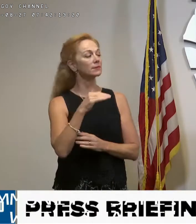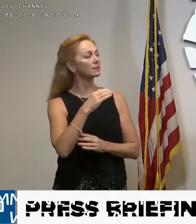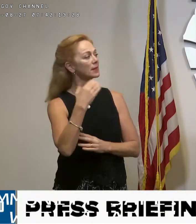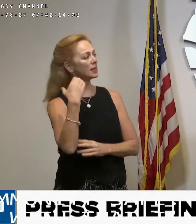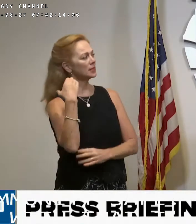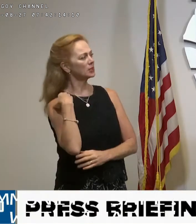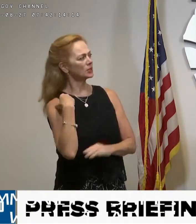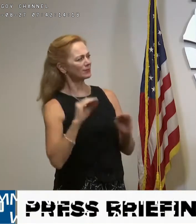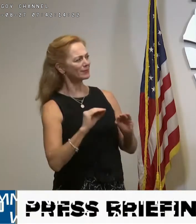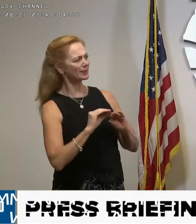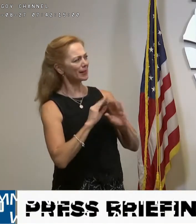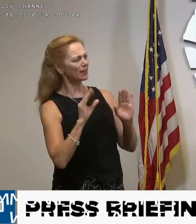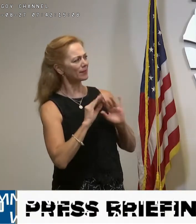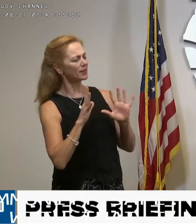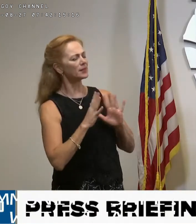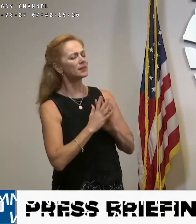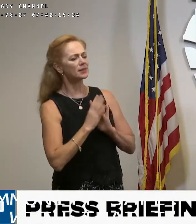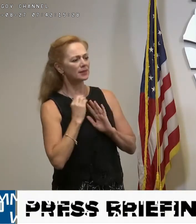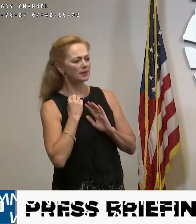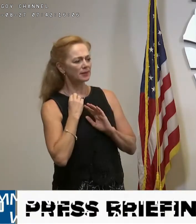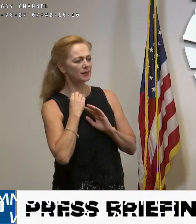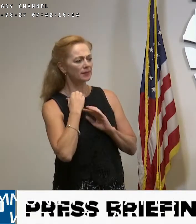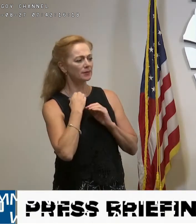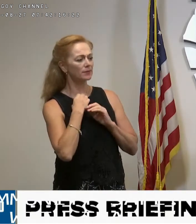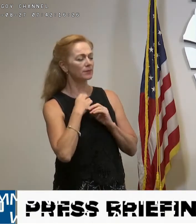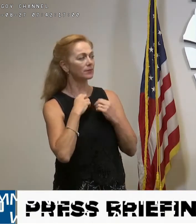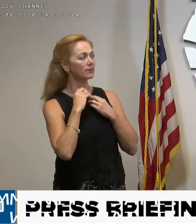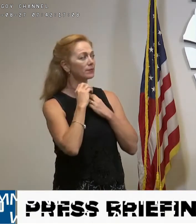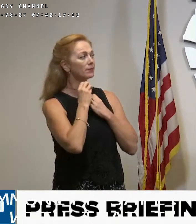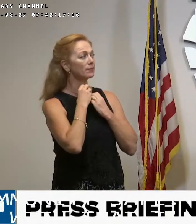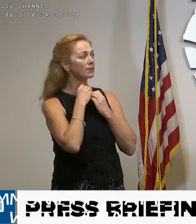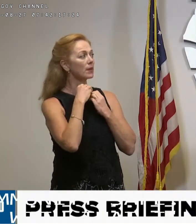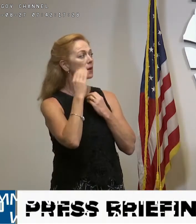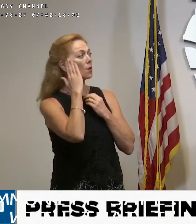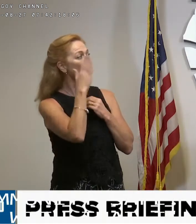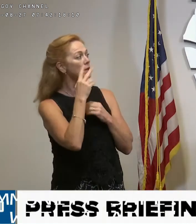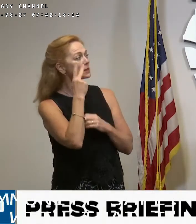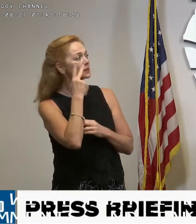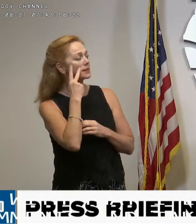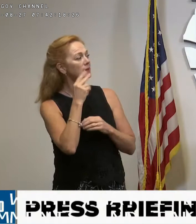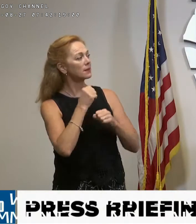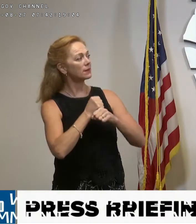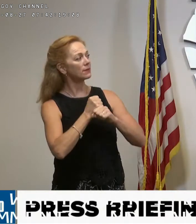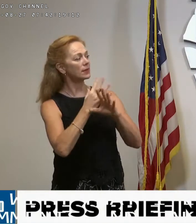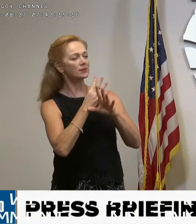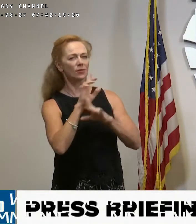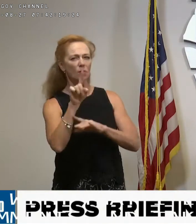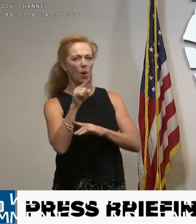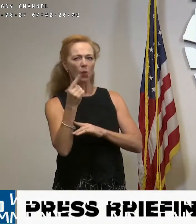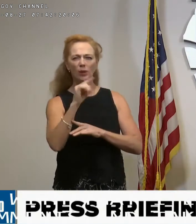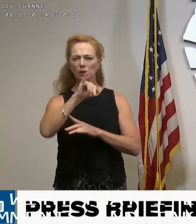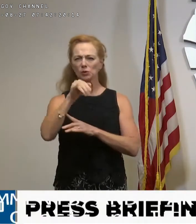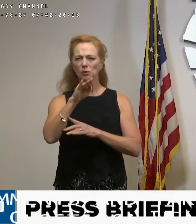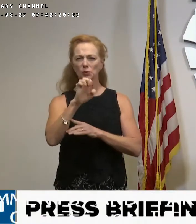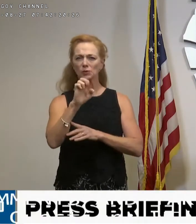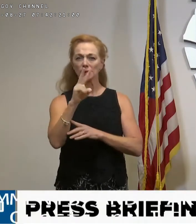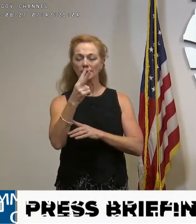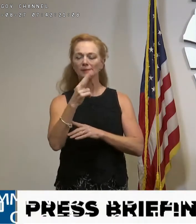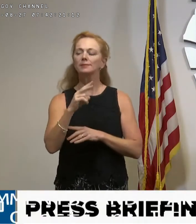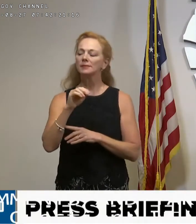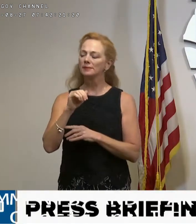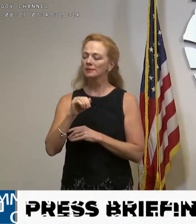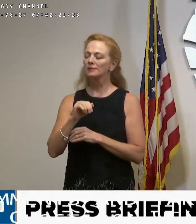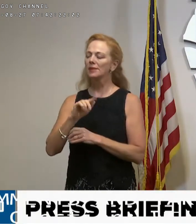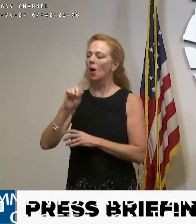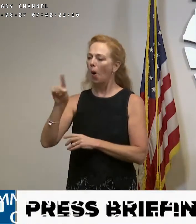To be clear then, we're going to see videos from just the June 2nd? Just